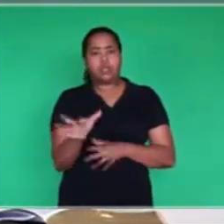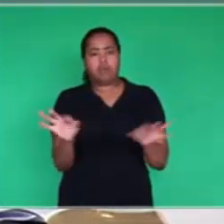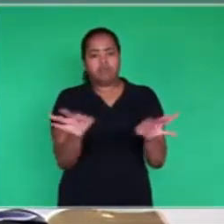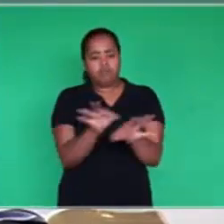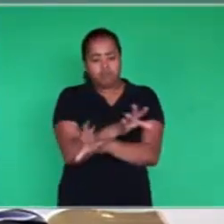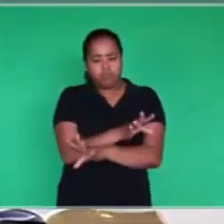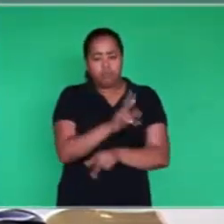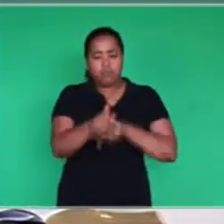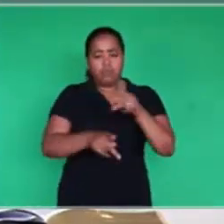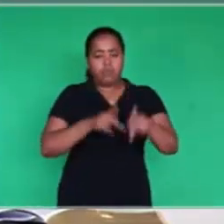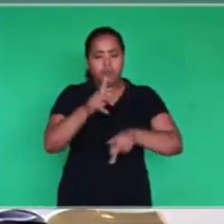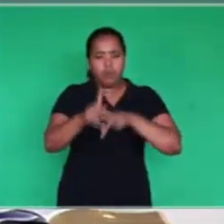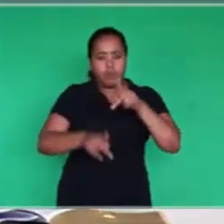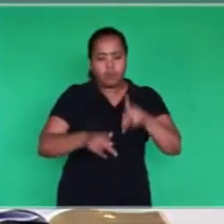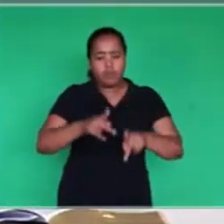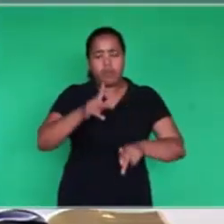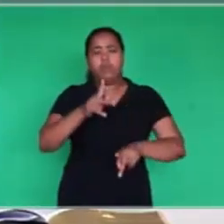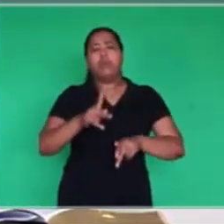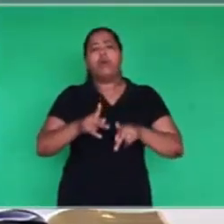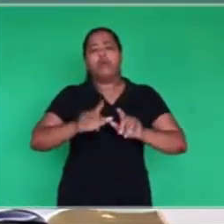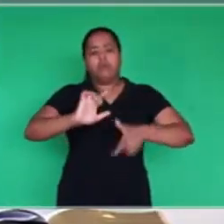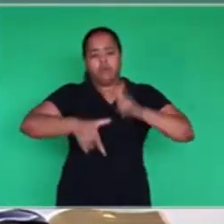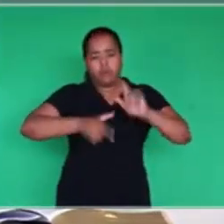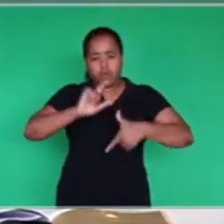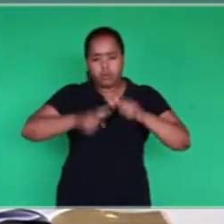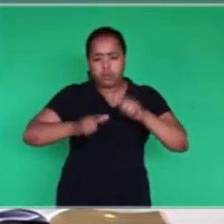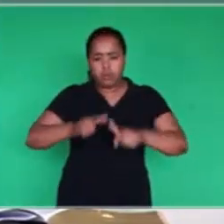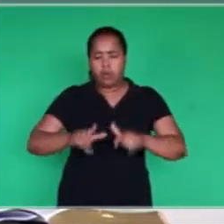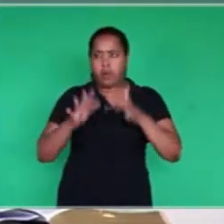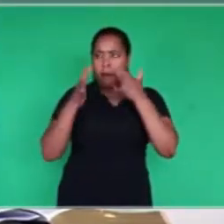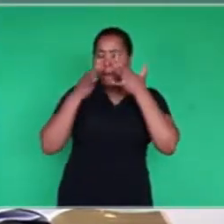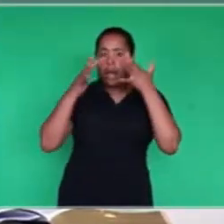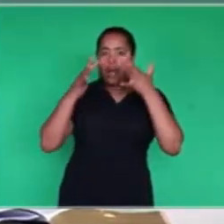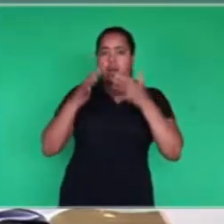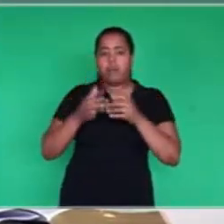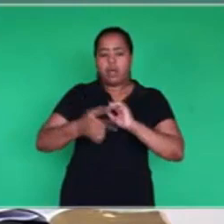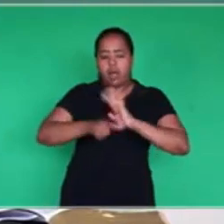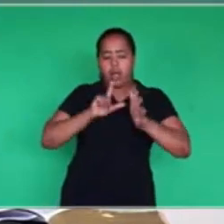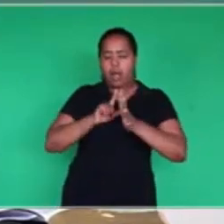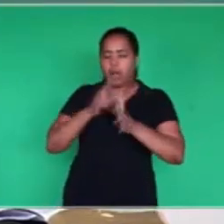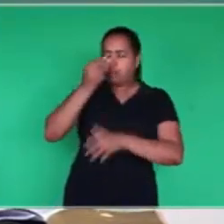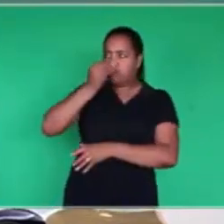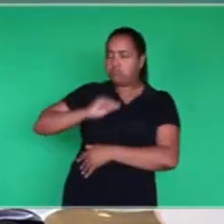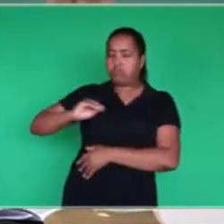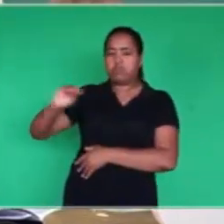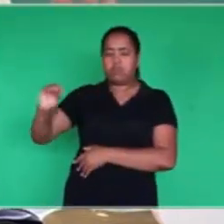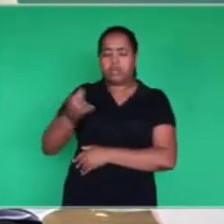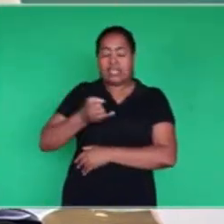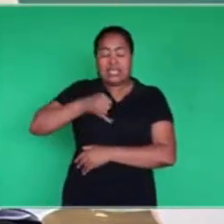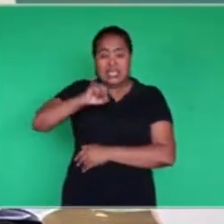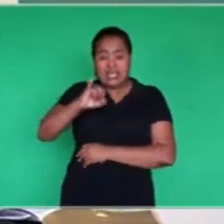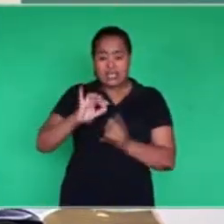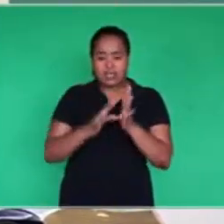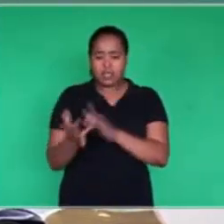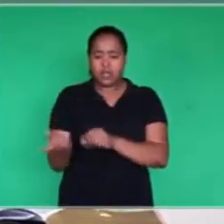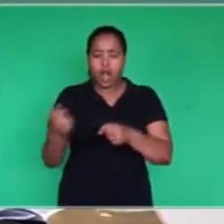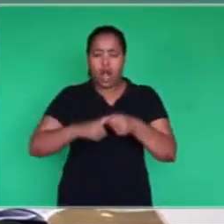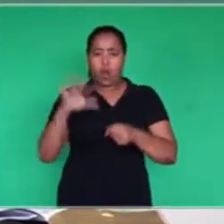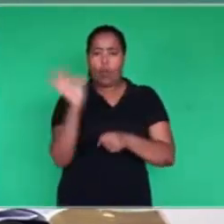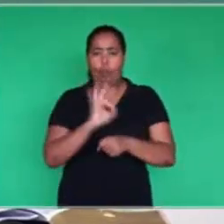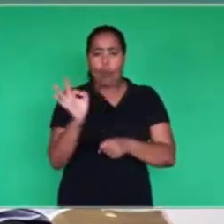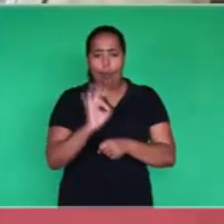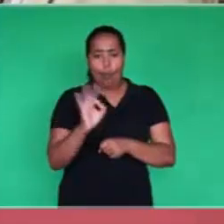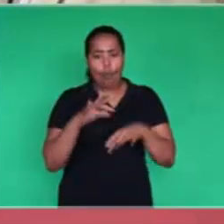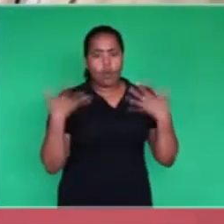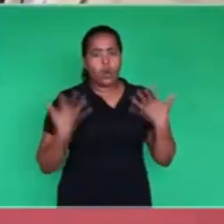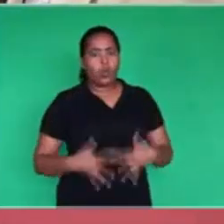the Messiah. They will think to themselves, "We have nowhere to run or hide." And at that point, they will recognize and